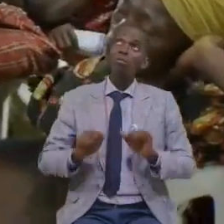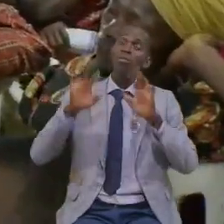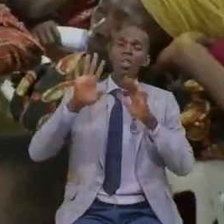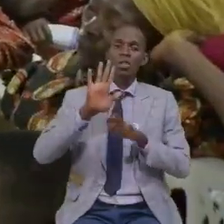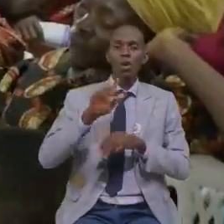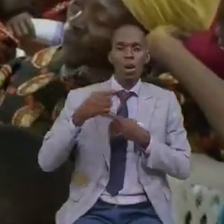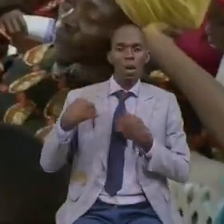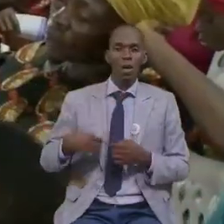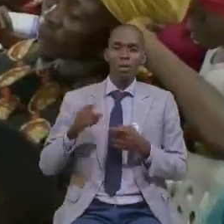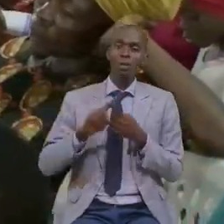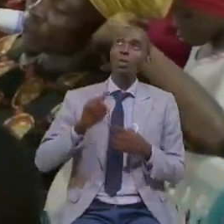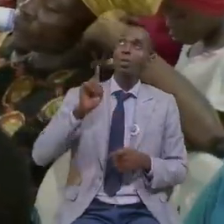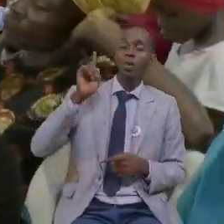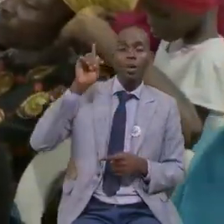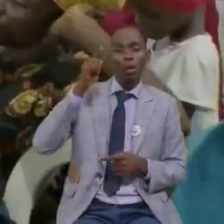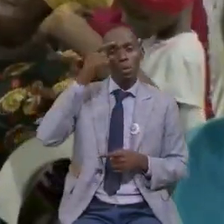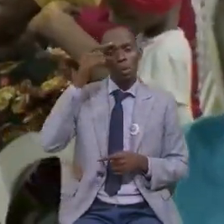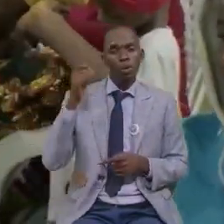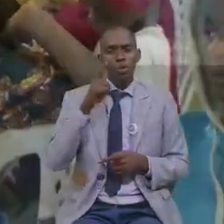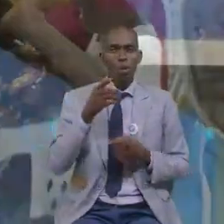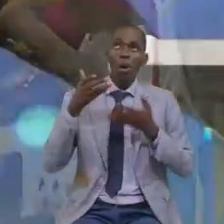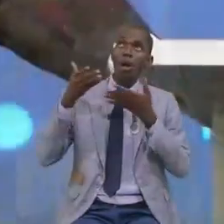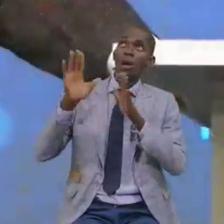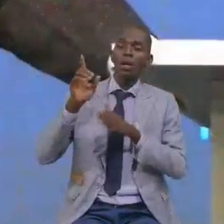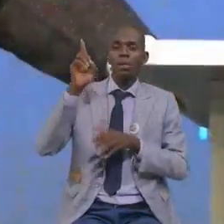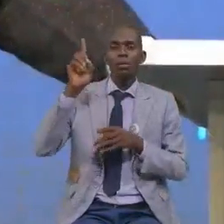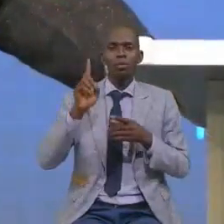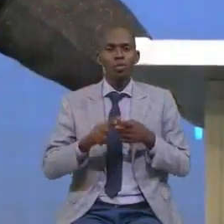him, and because you allow him to